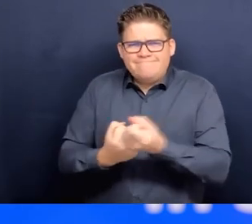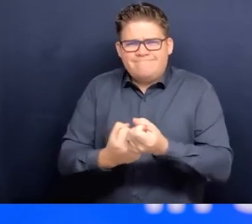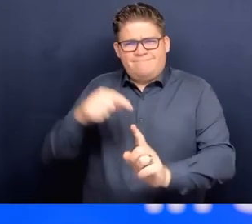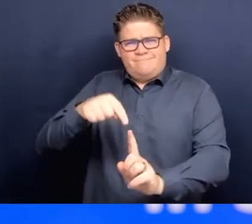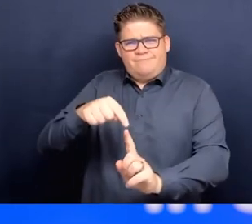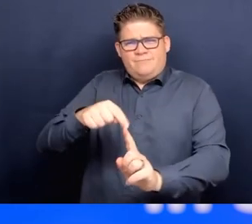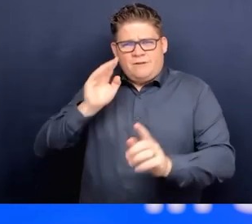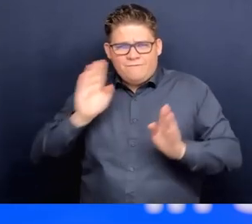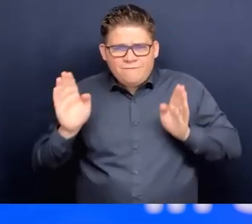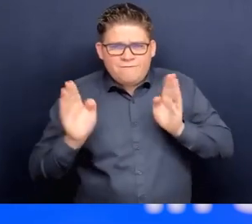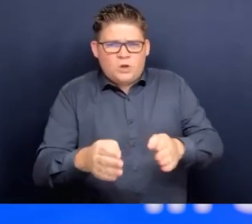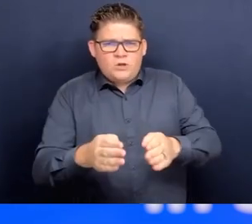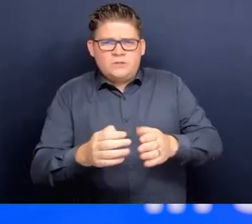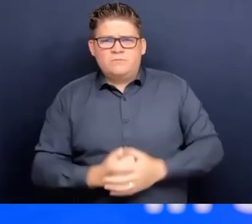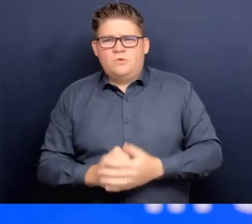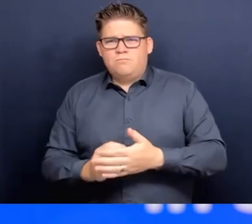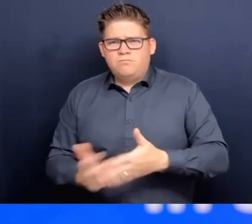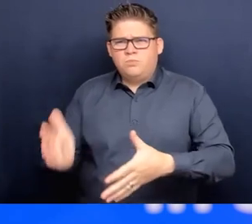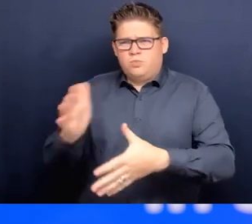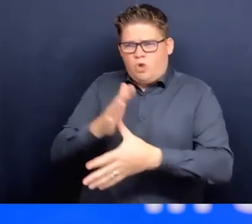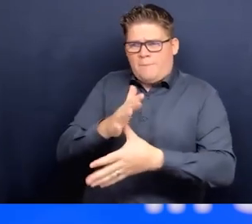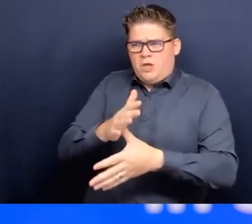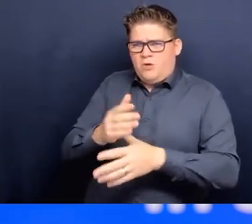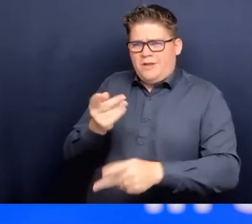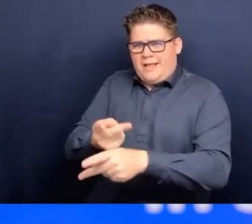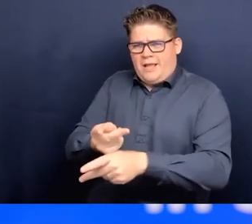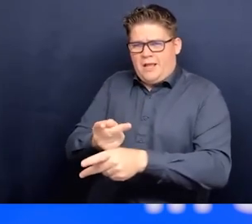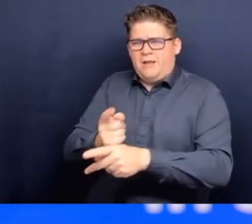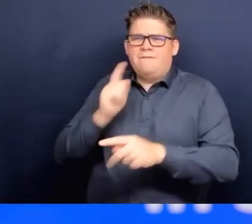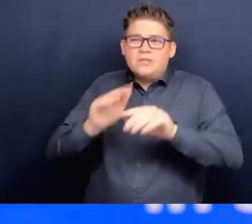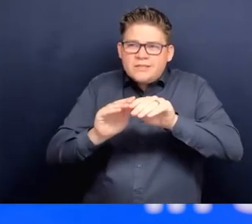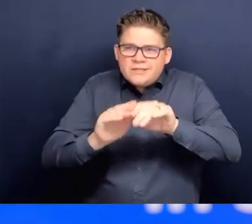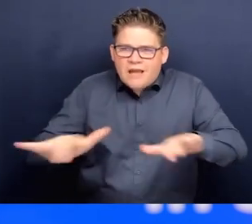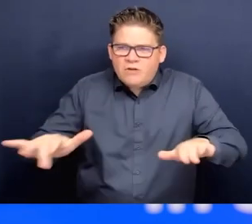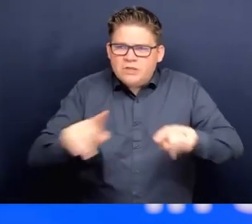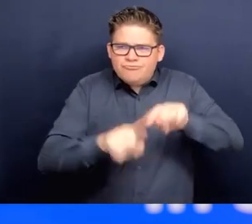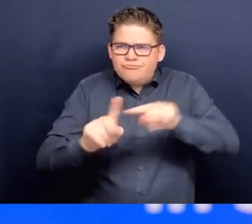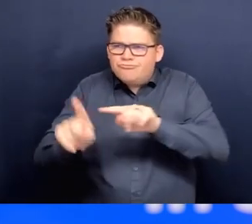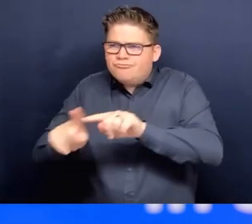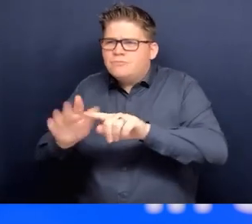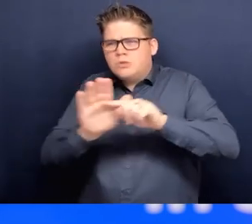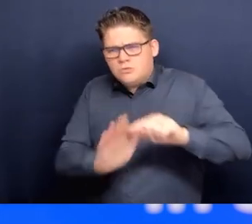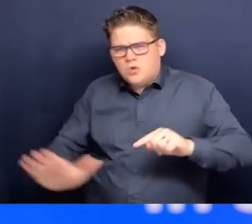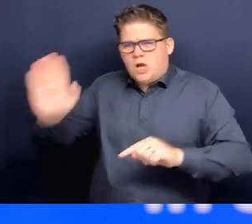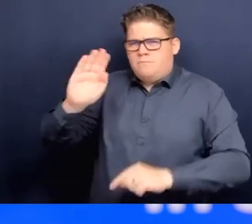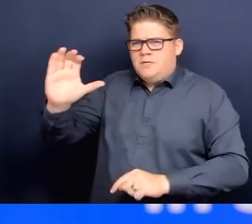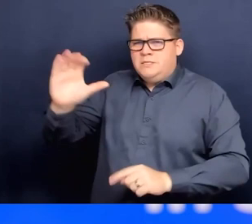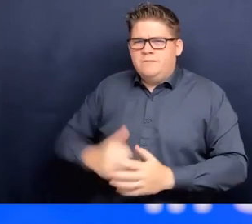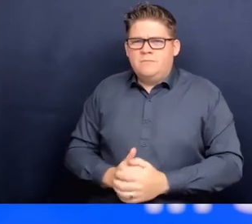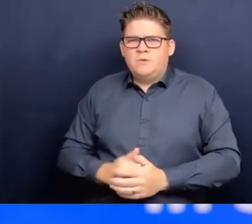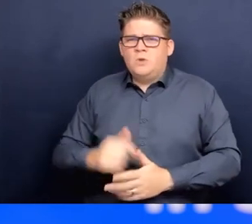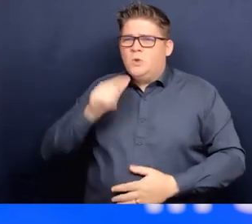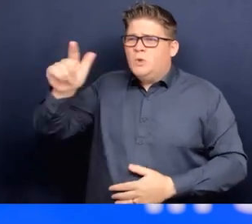I'm going to tell you, it will be a medical school with a distinct purpose. A medical school that focuses on the primary care needs